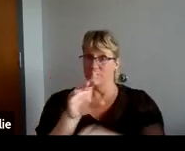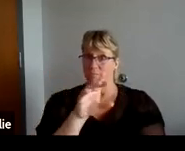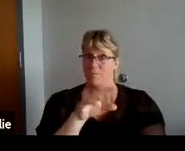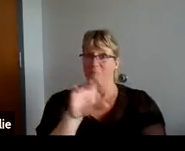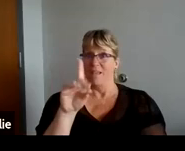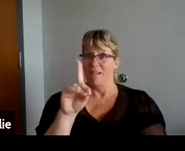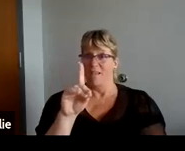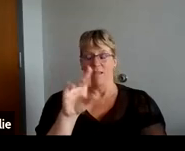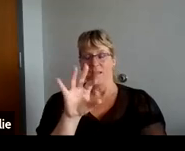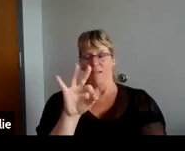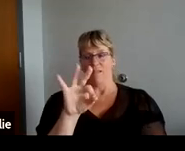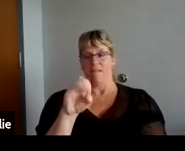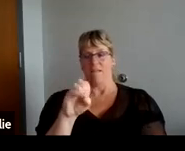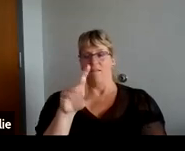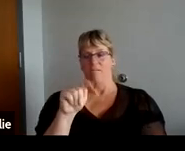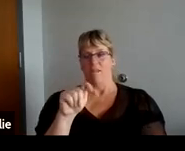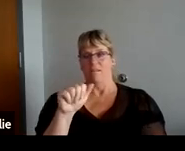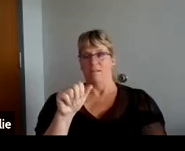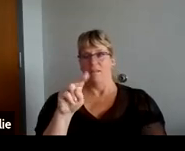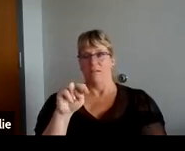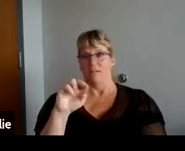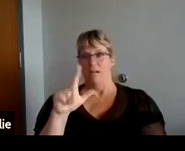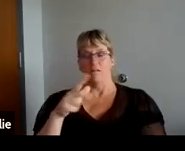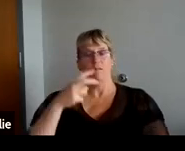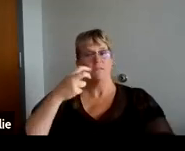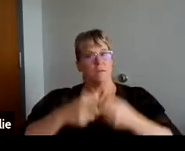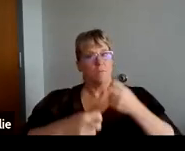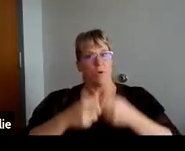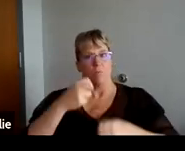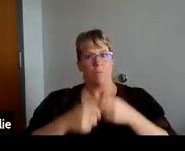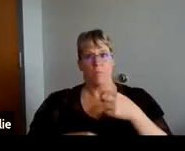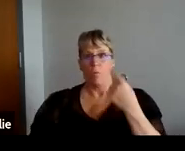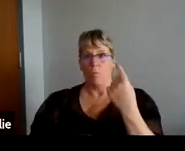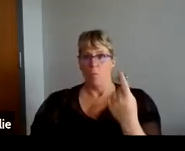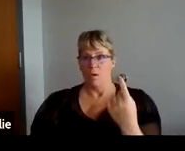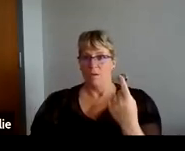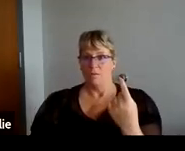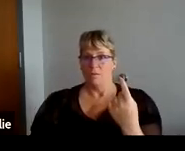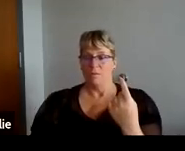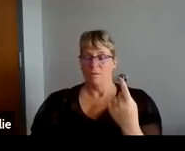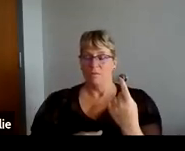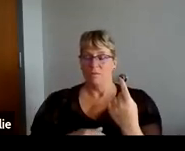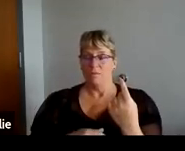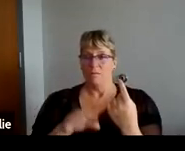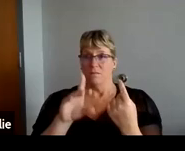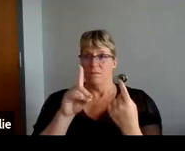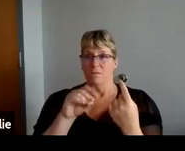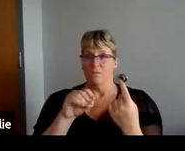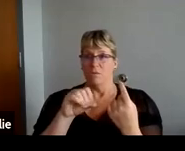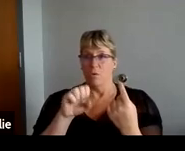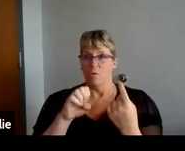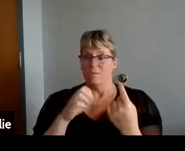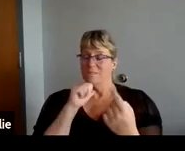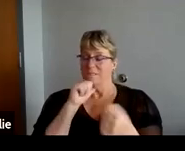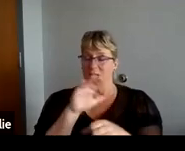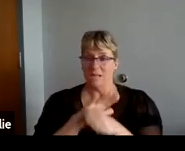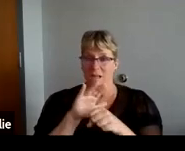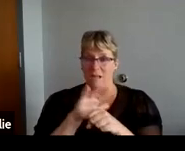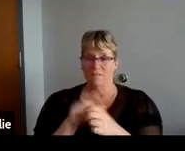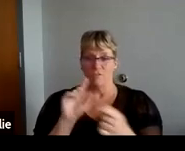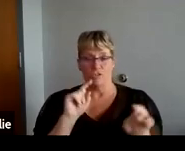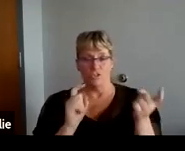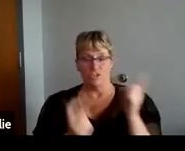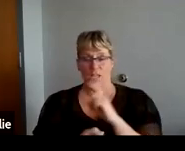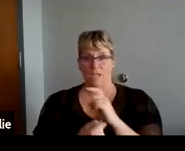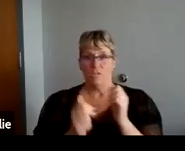has become very problematic. The single dose may not be enough naloxone to reverse the effect